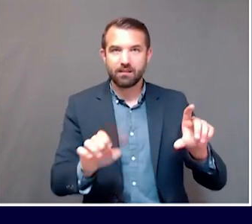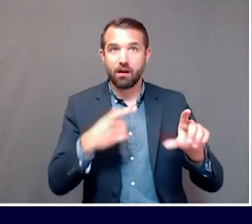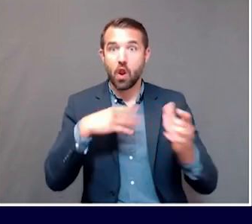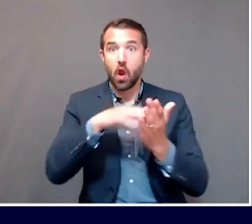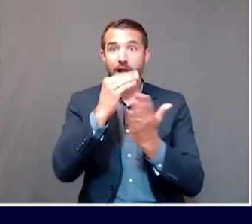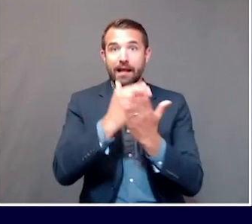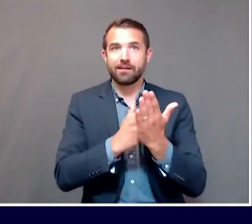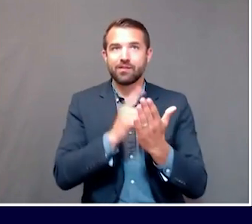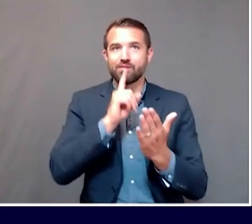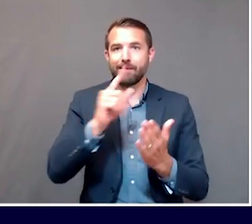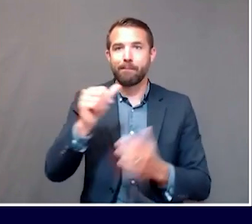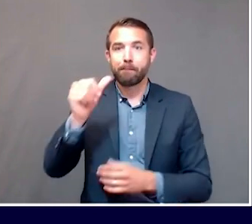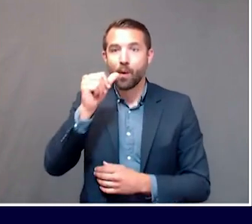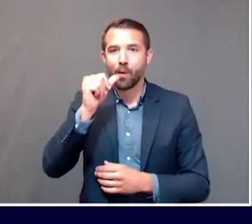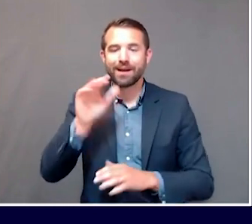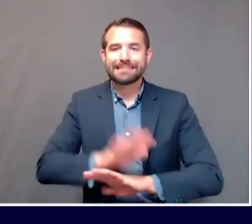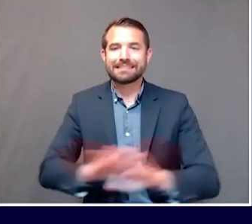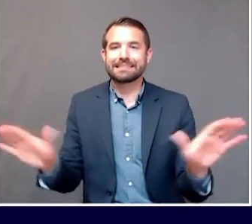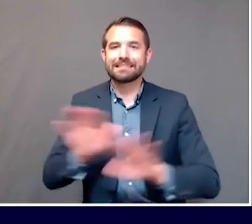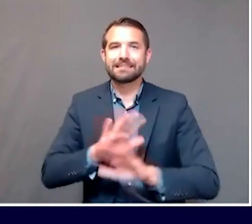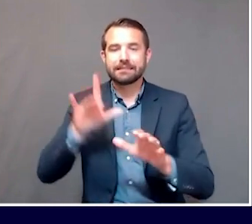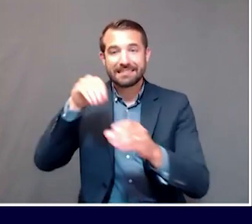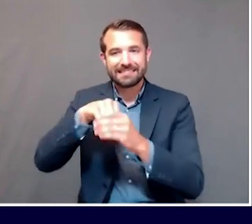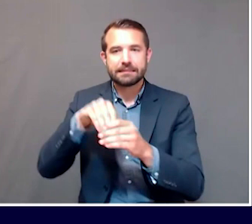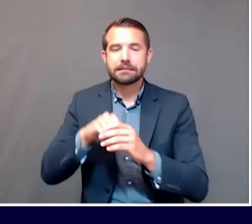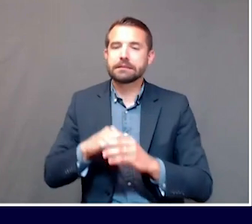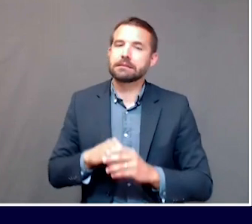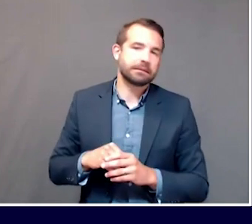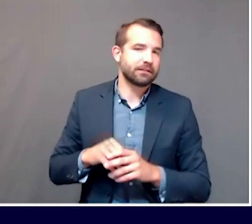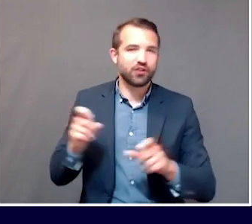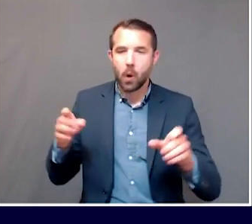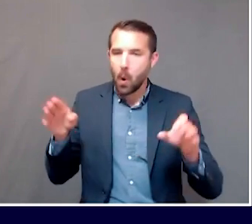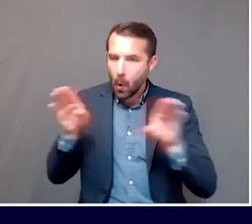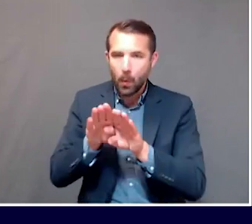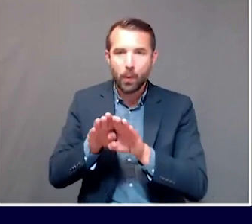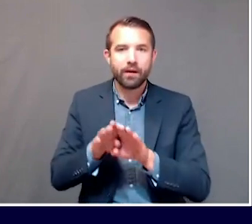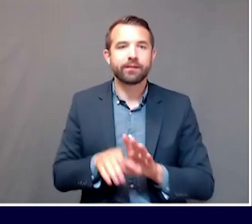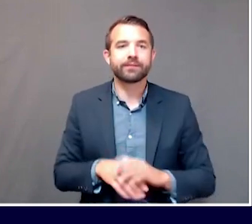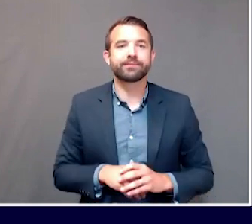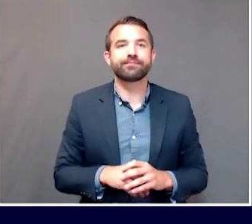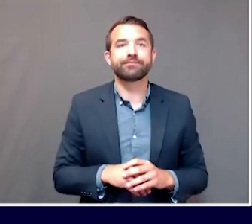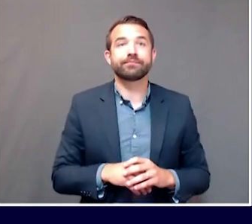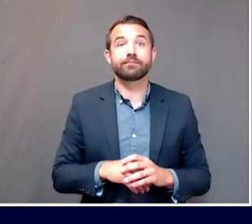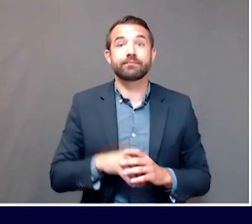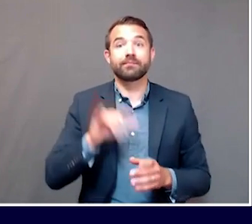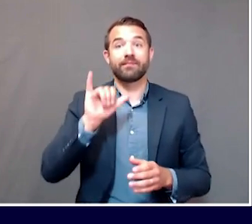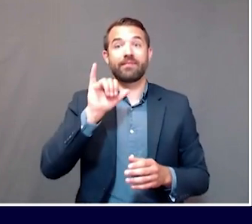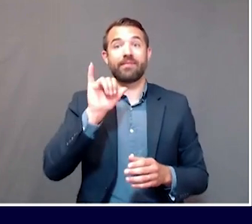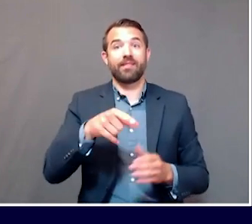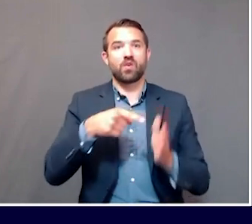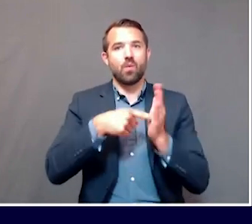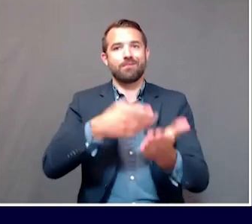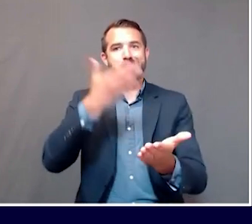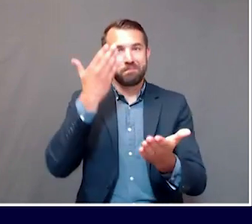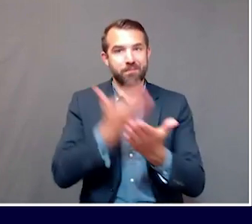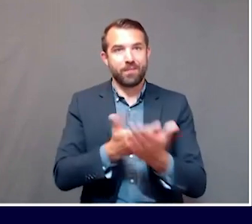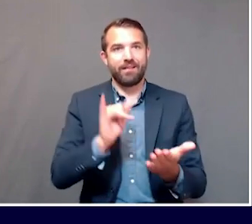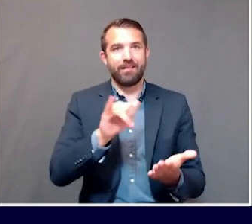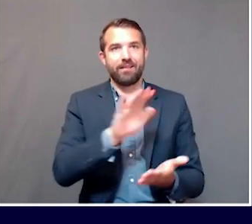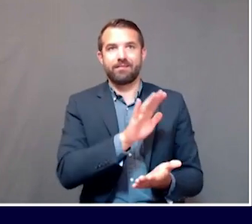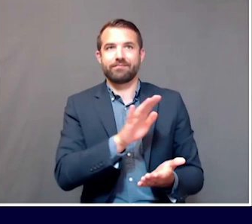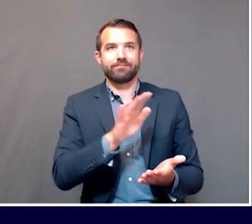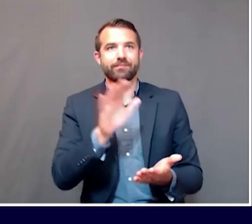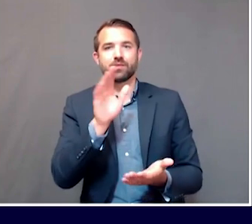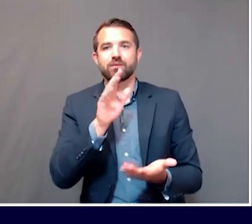other states is a test case or a set of test cases in terms of what can happen if you move too quickly. So that, for